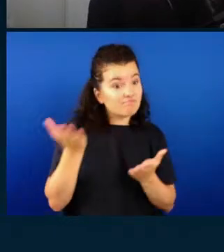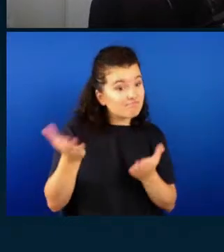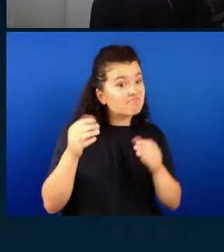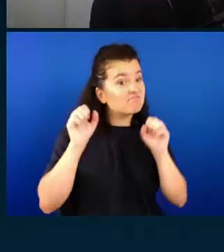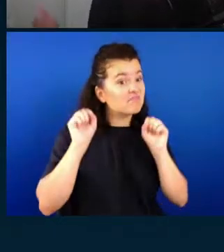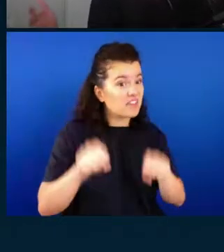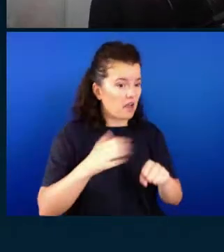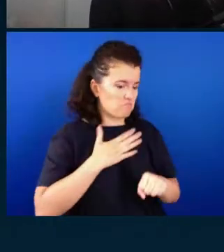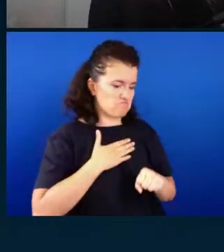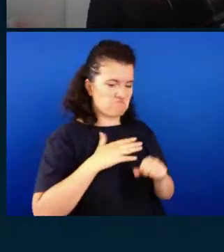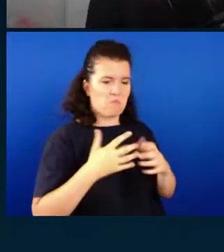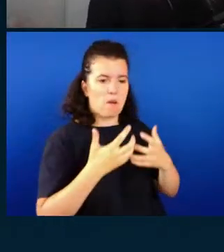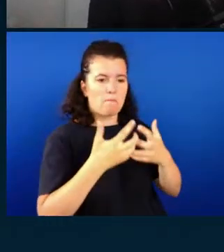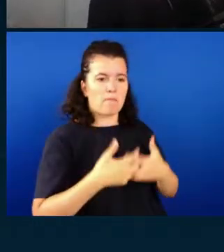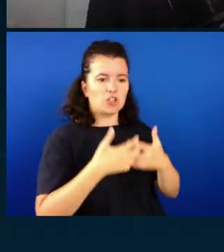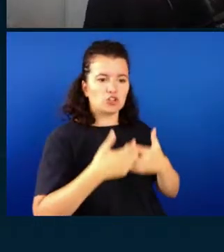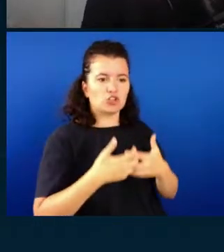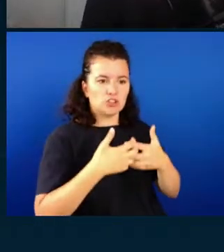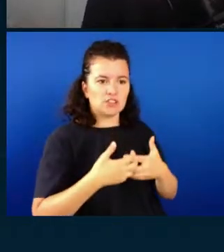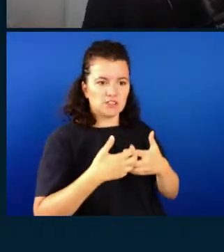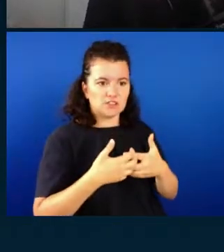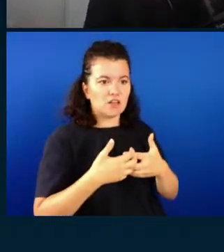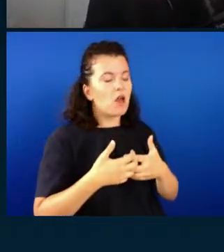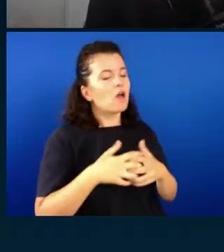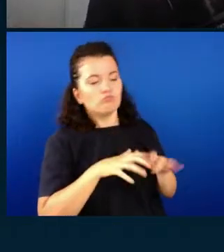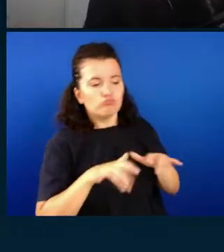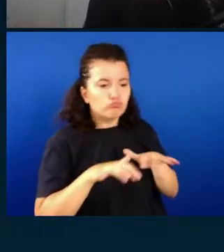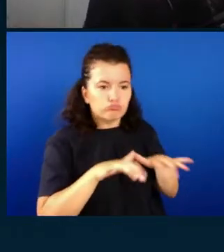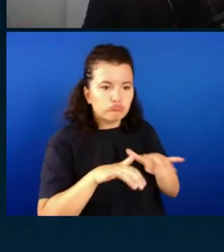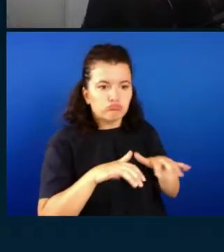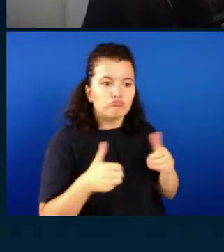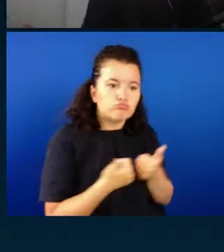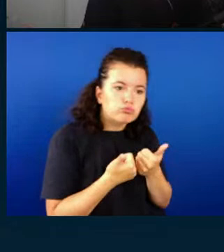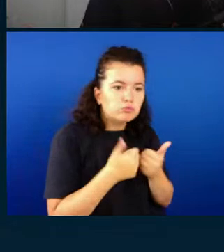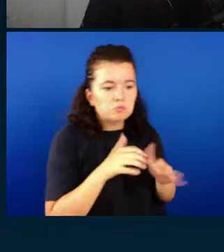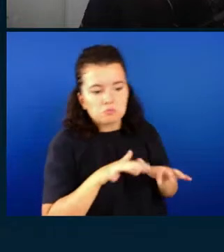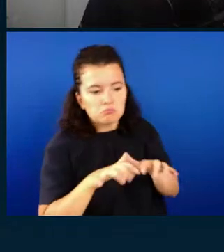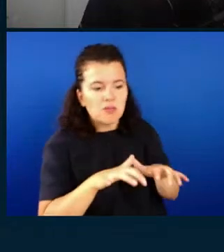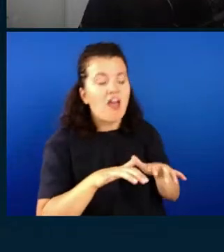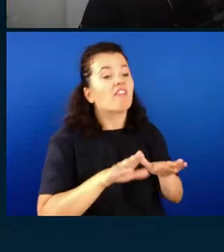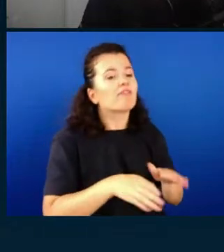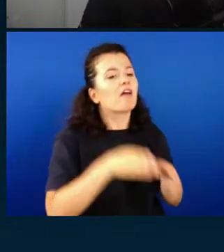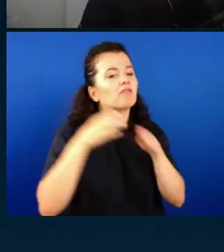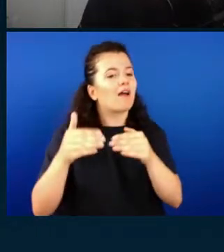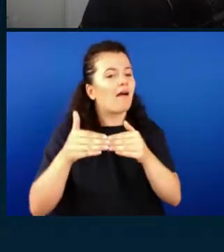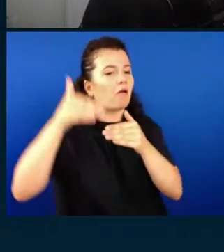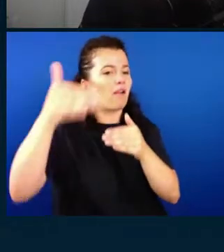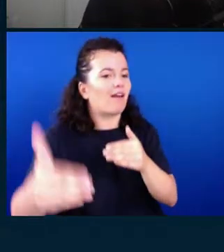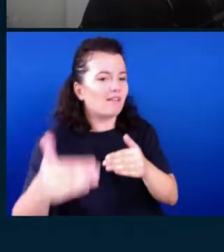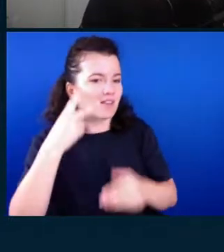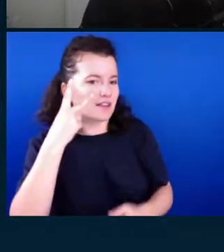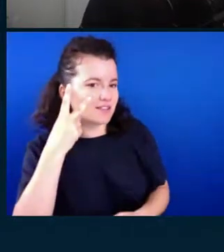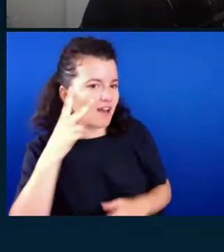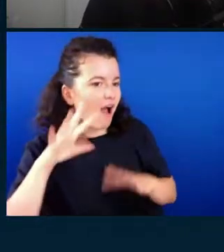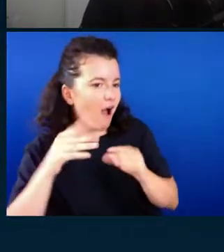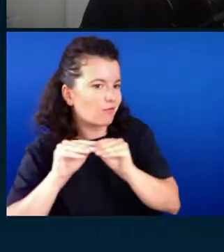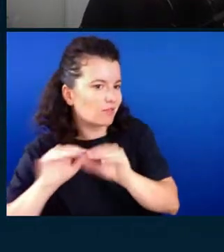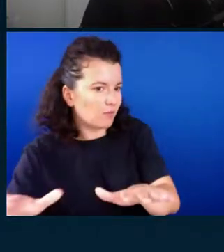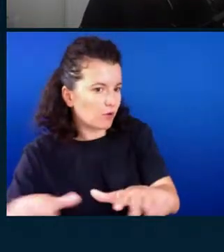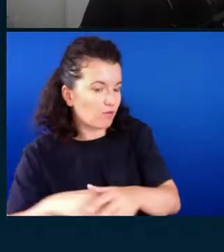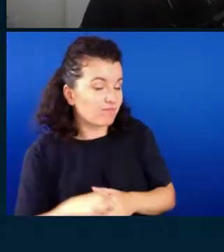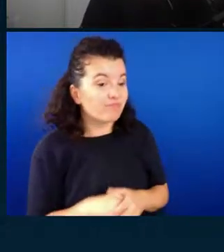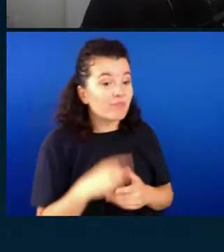local machine and then see later if you want to deploy it. Debugging and testing is very